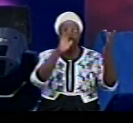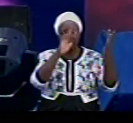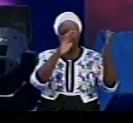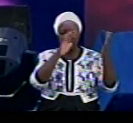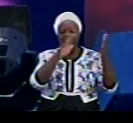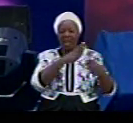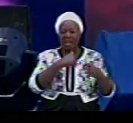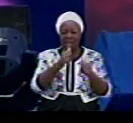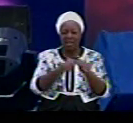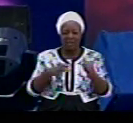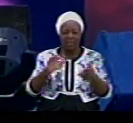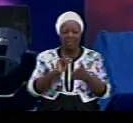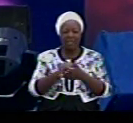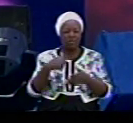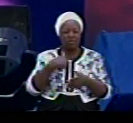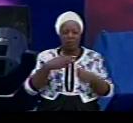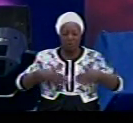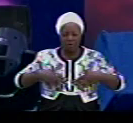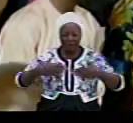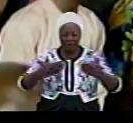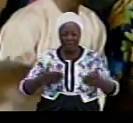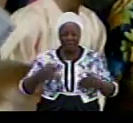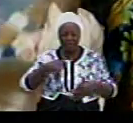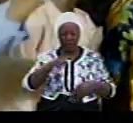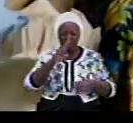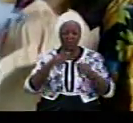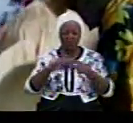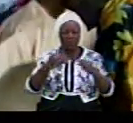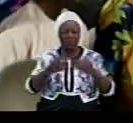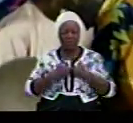we confess, we're going to possess.